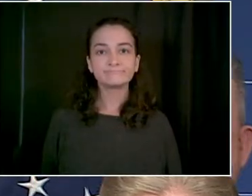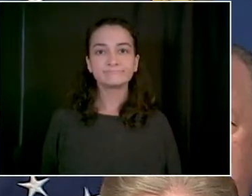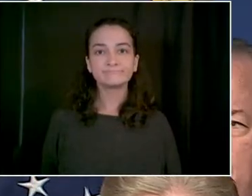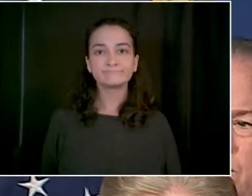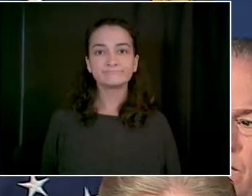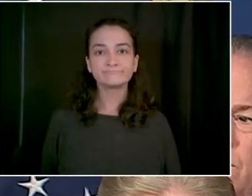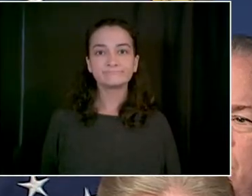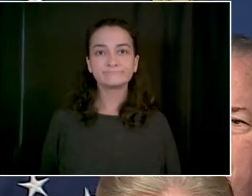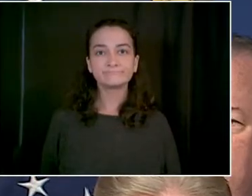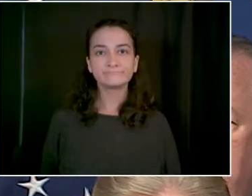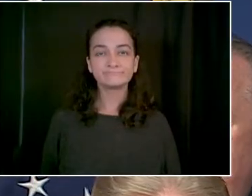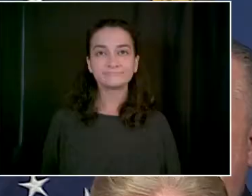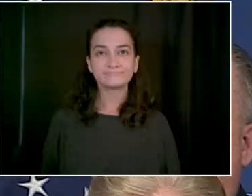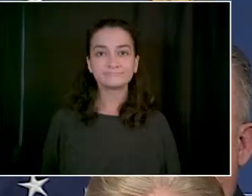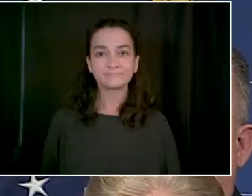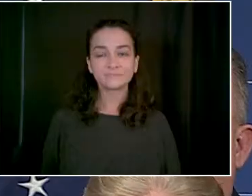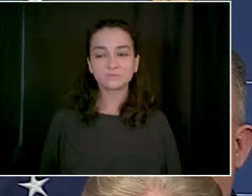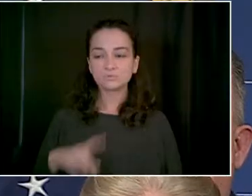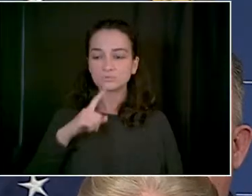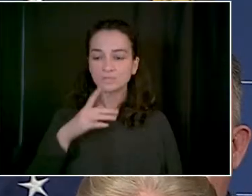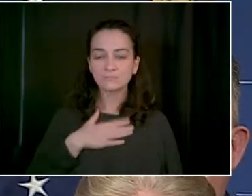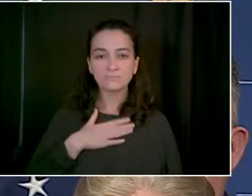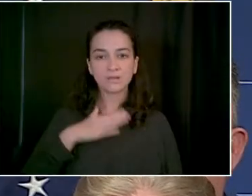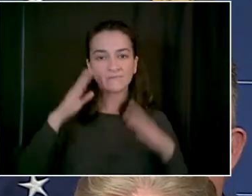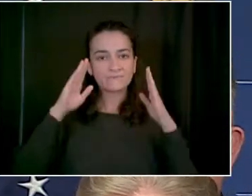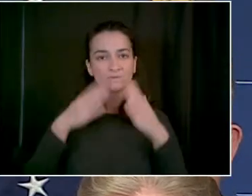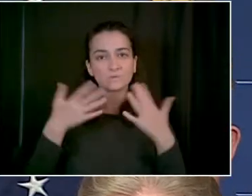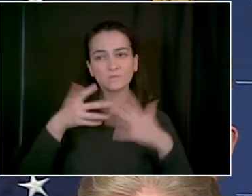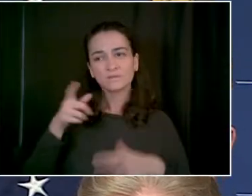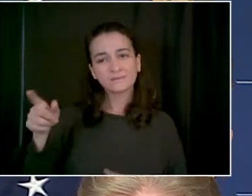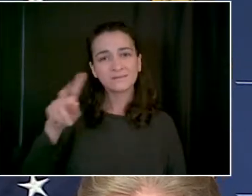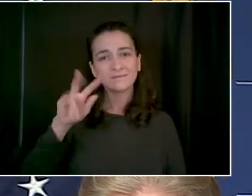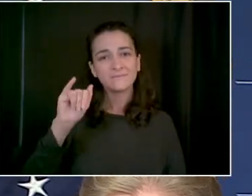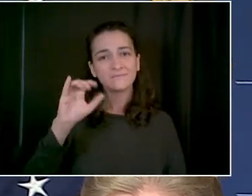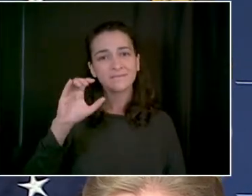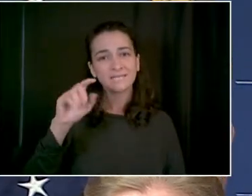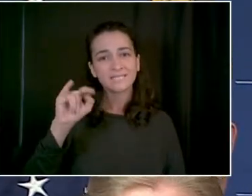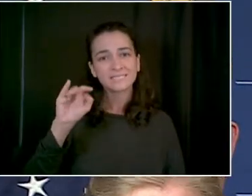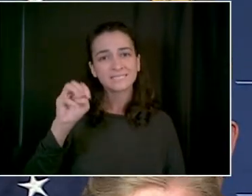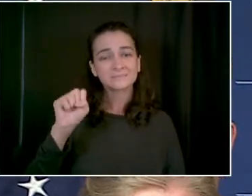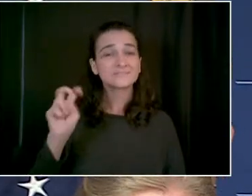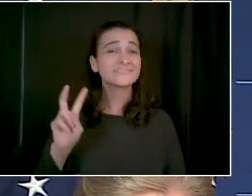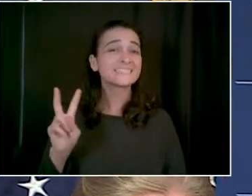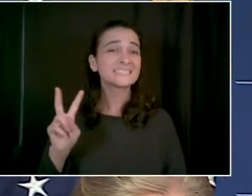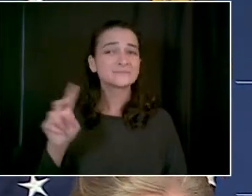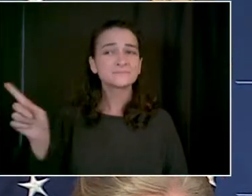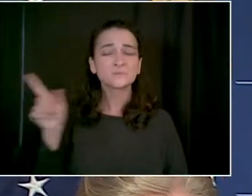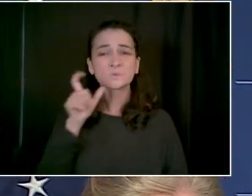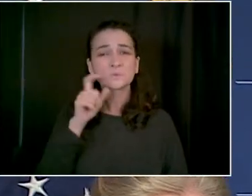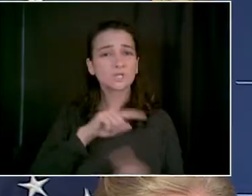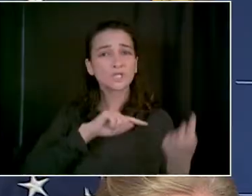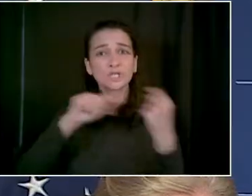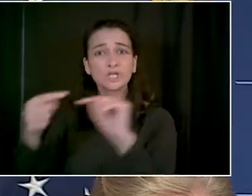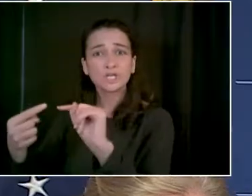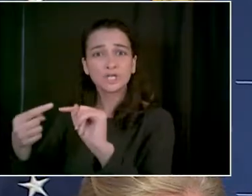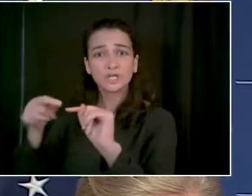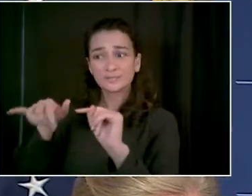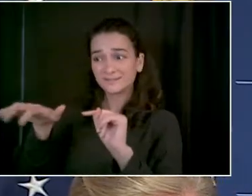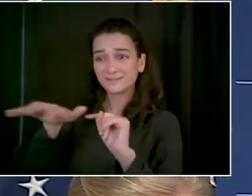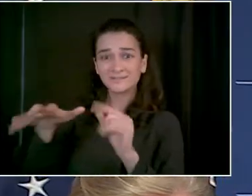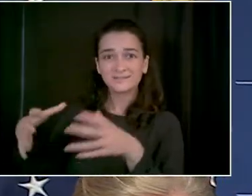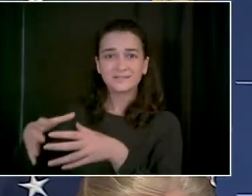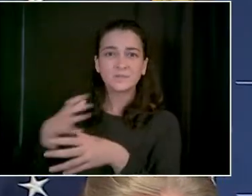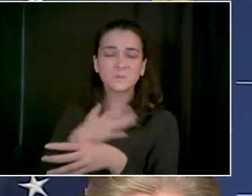a family member who's a victim of a shooting, victim of a robbery? You know, that's what I have to do every day. I'm at these